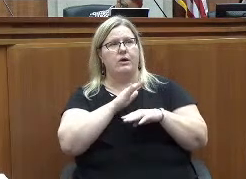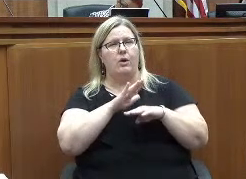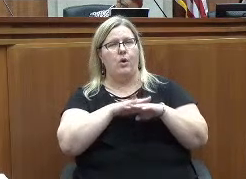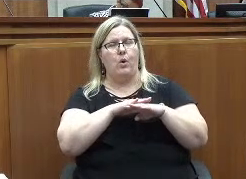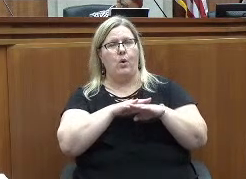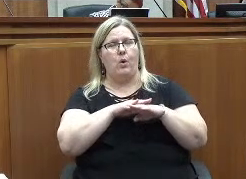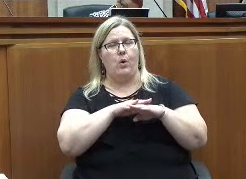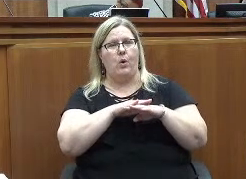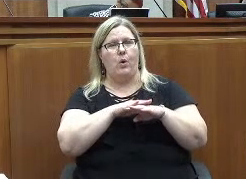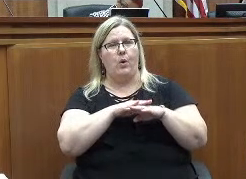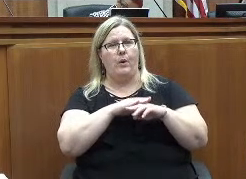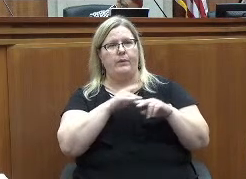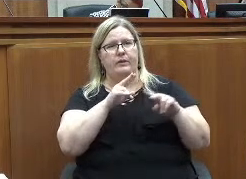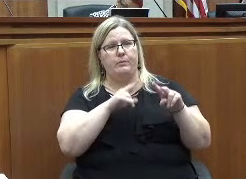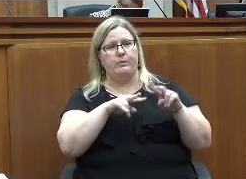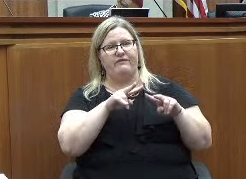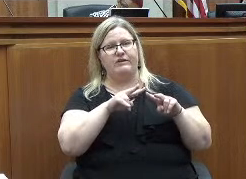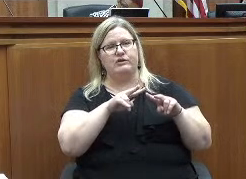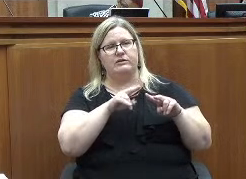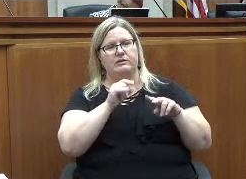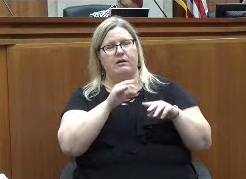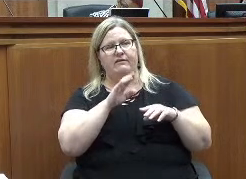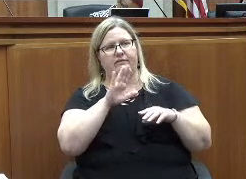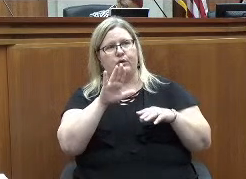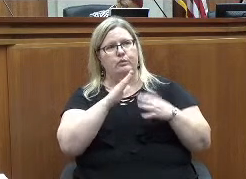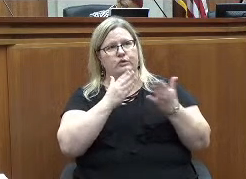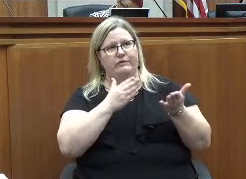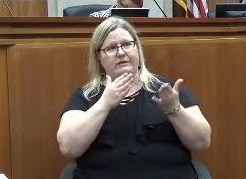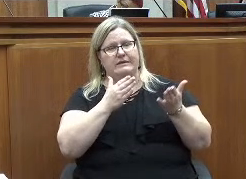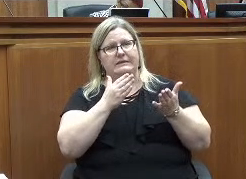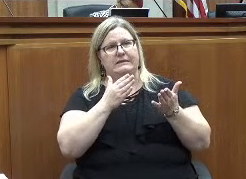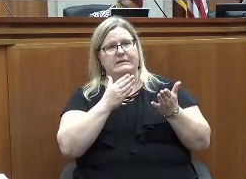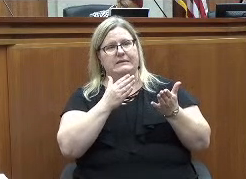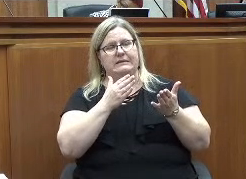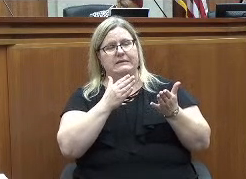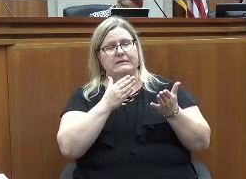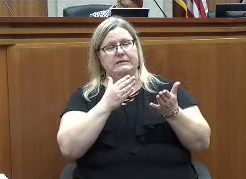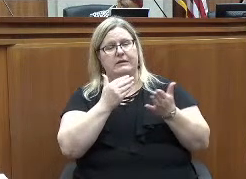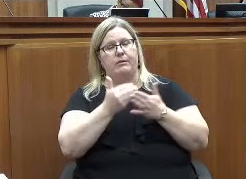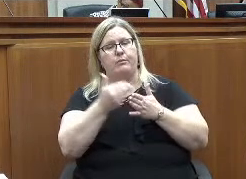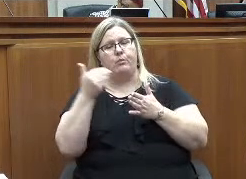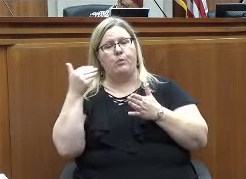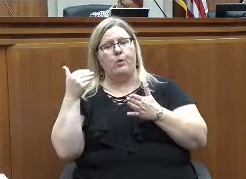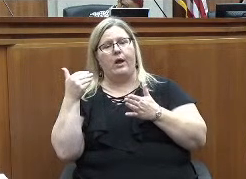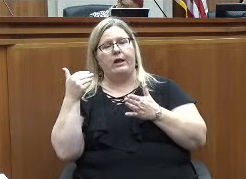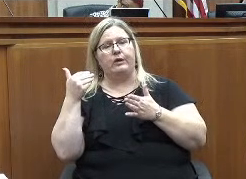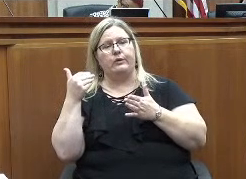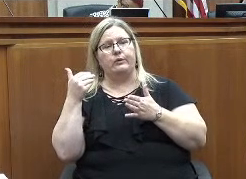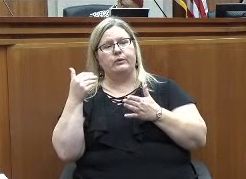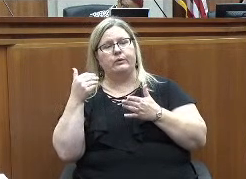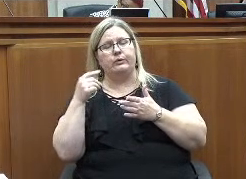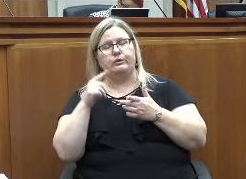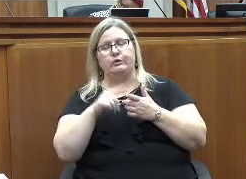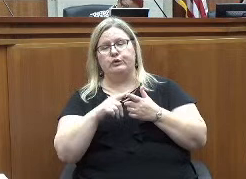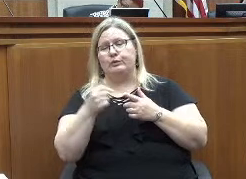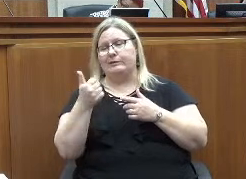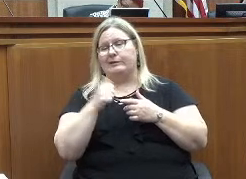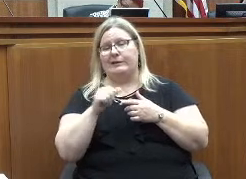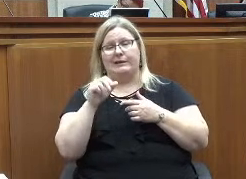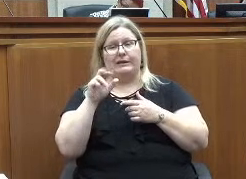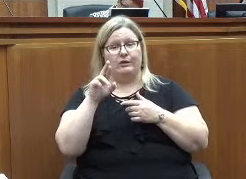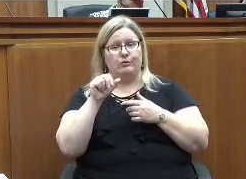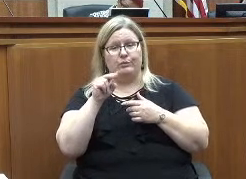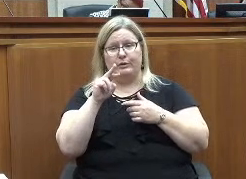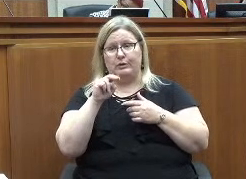on the provision of those services prior to any renewals